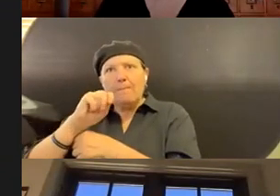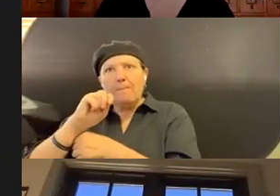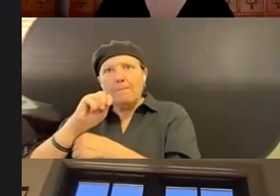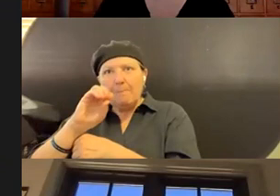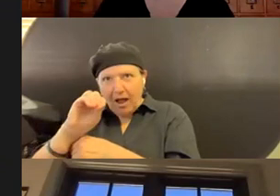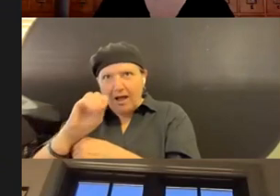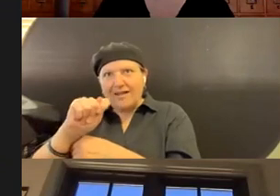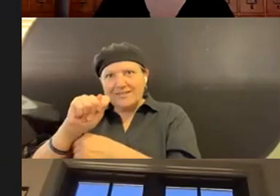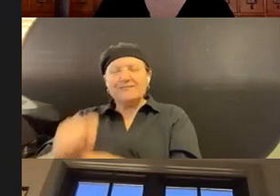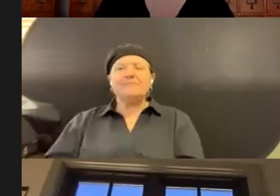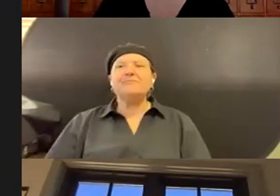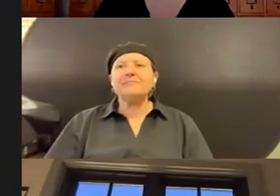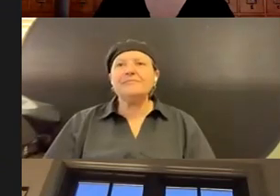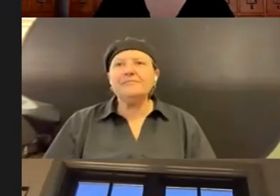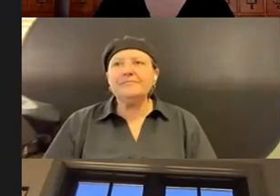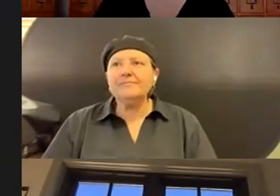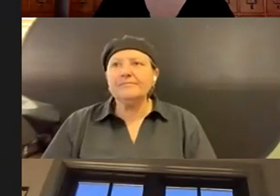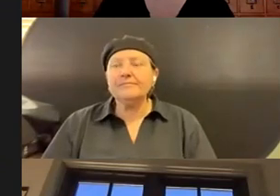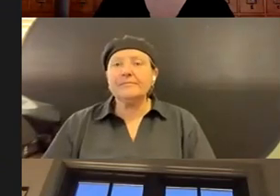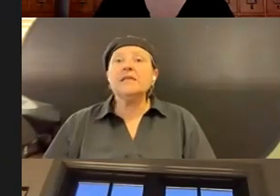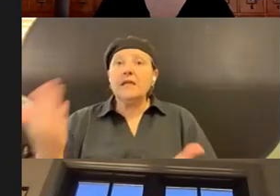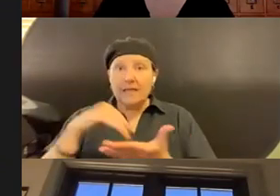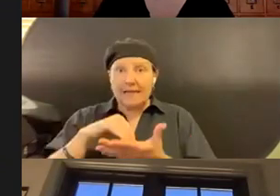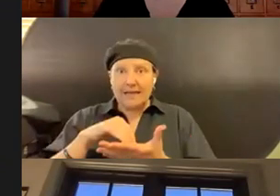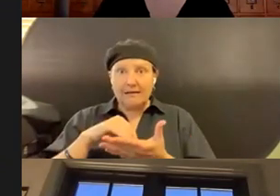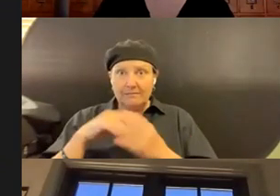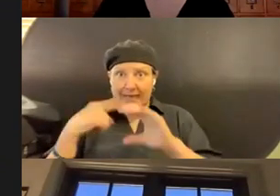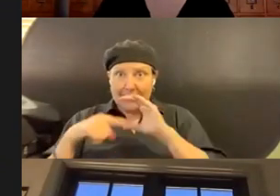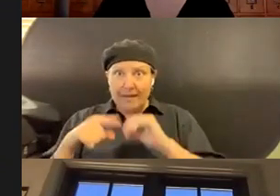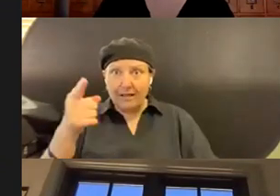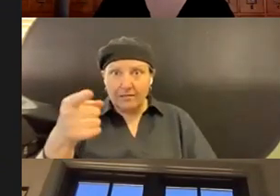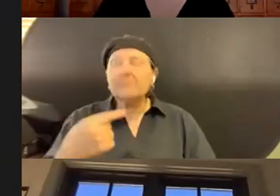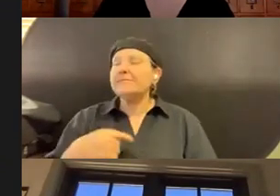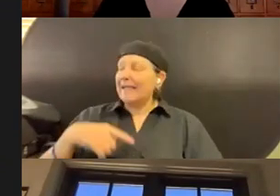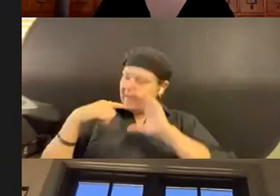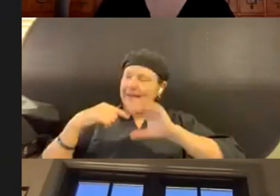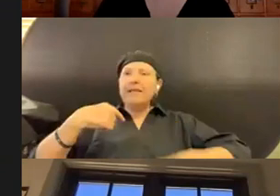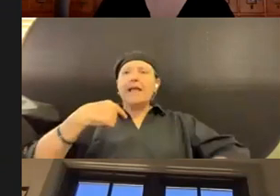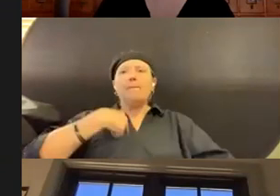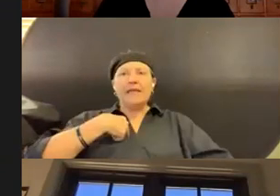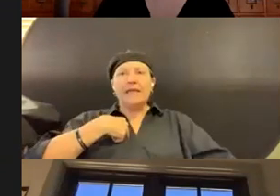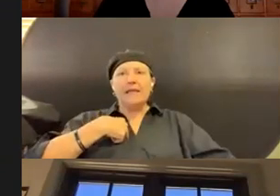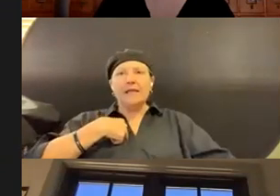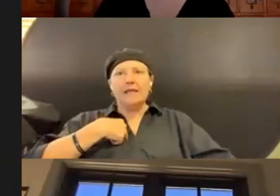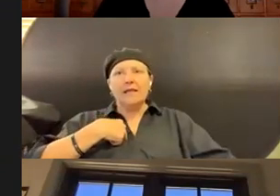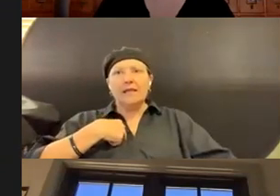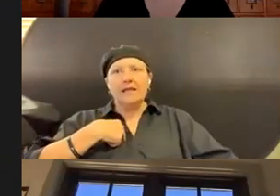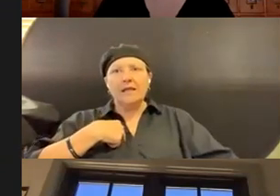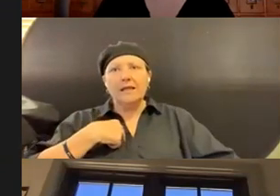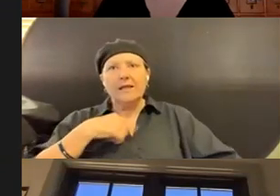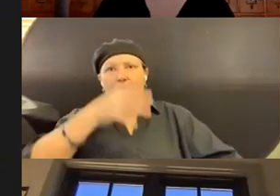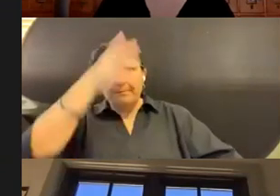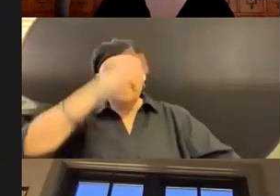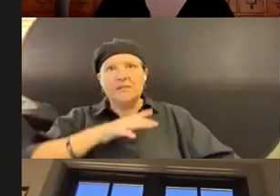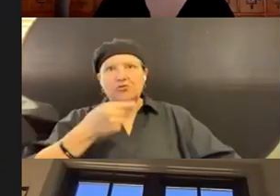to you. So once again, email you, correct? Yes, just email me, just say I need a hotspot, and then I'll pull up your child's